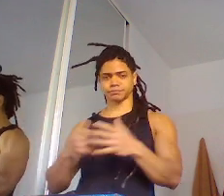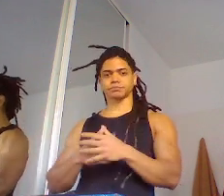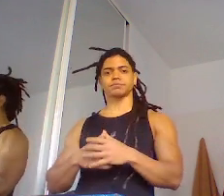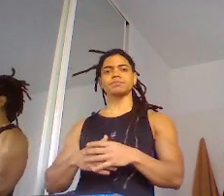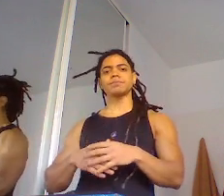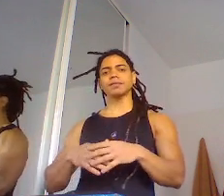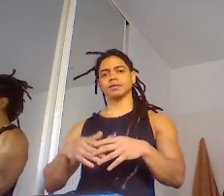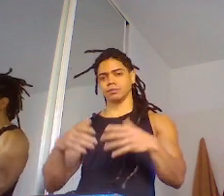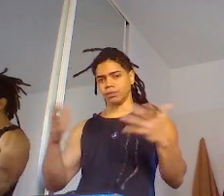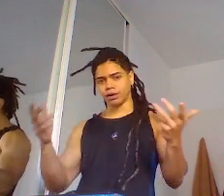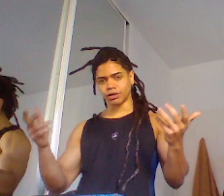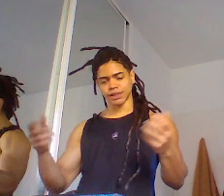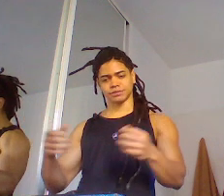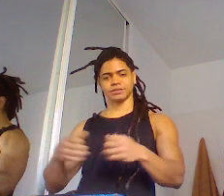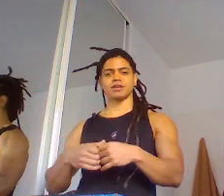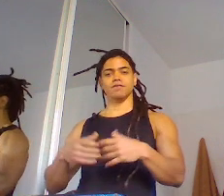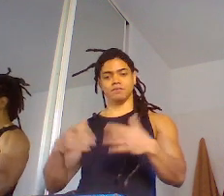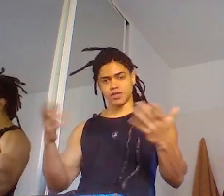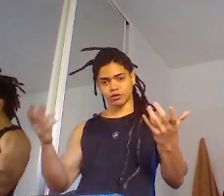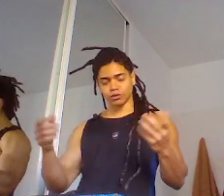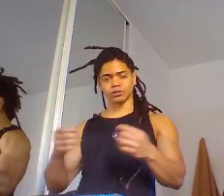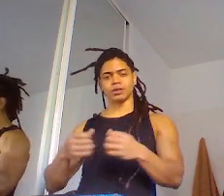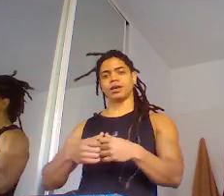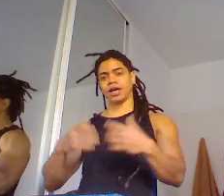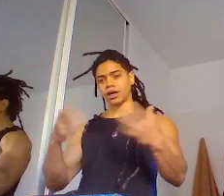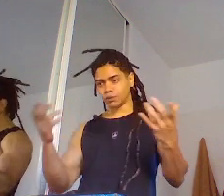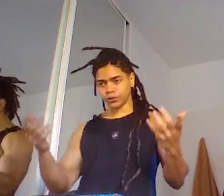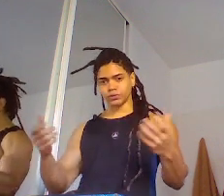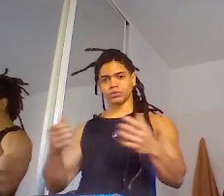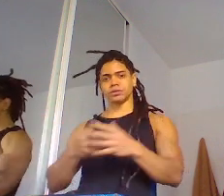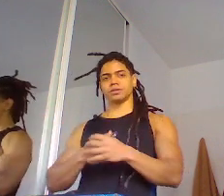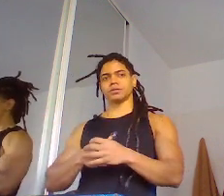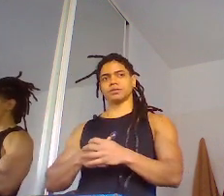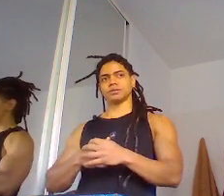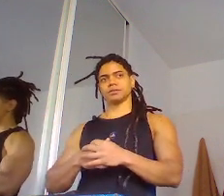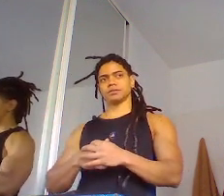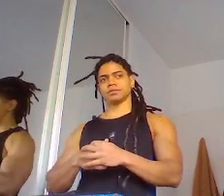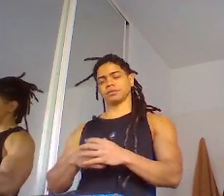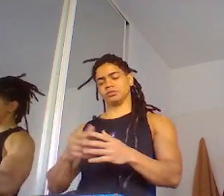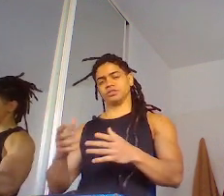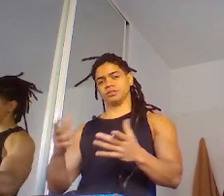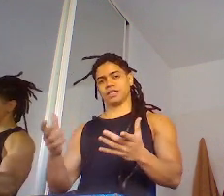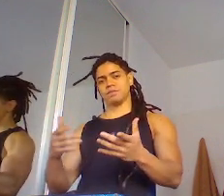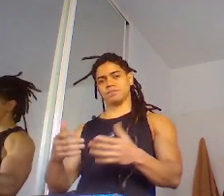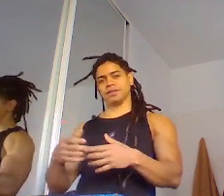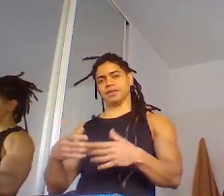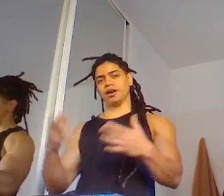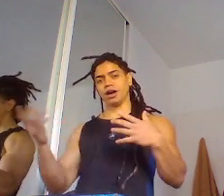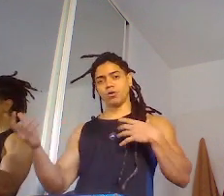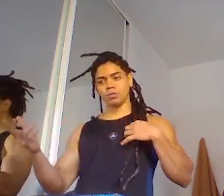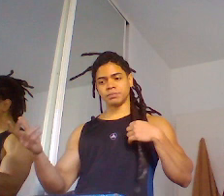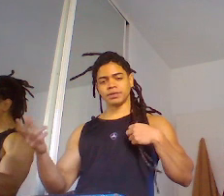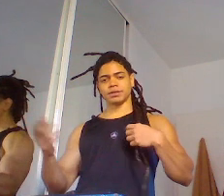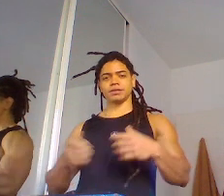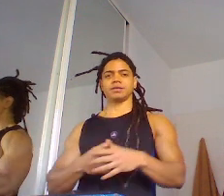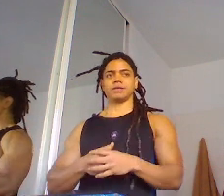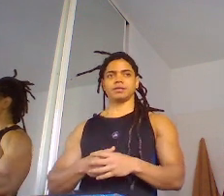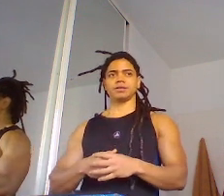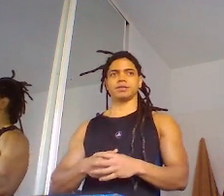service, and parts, vehicle, auto, which is the same,